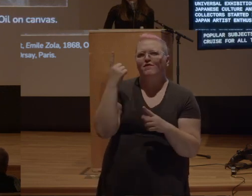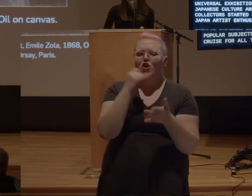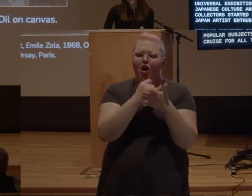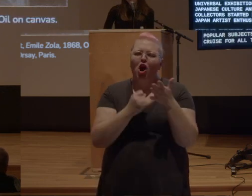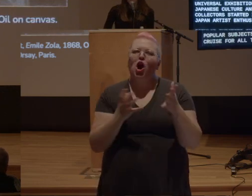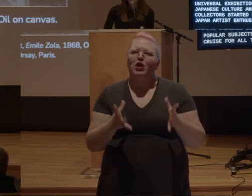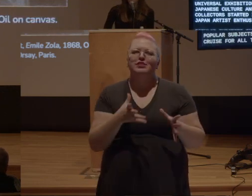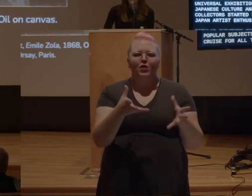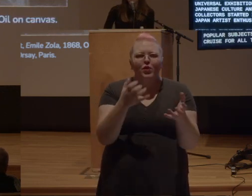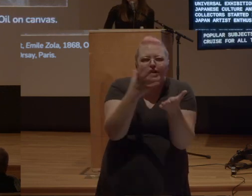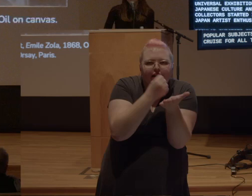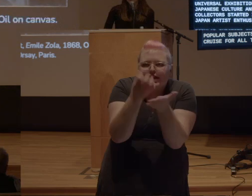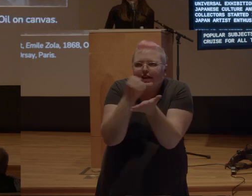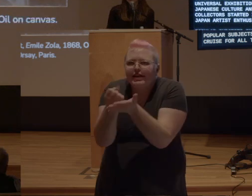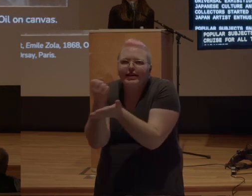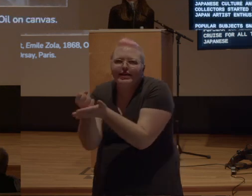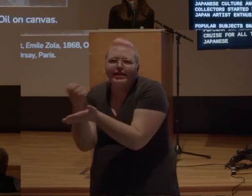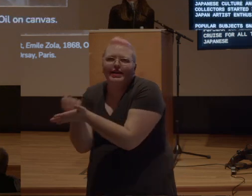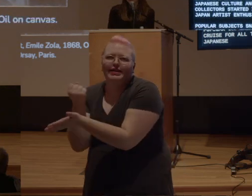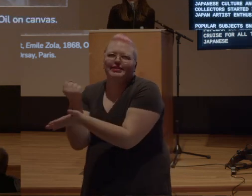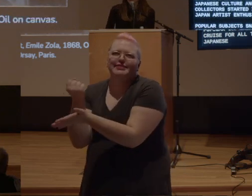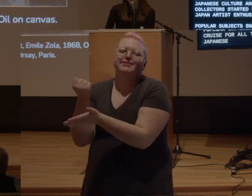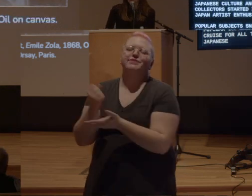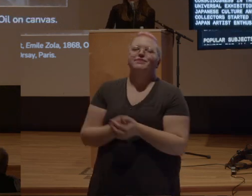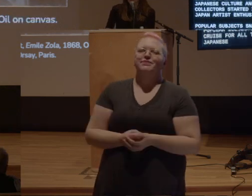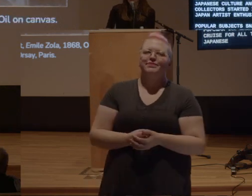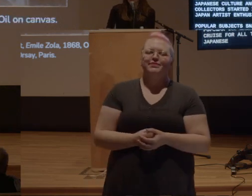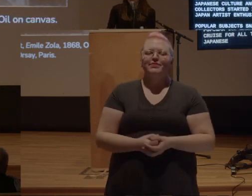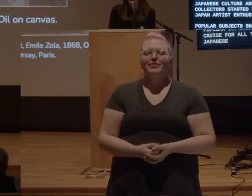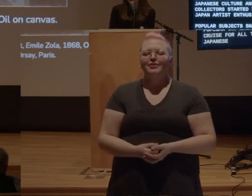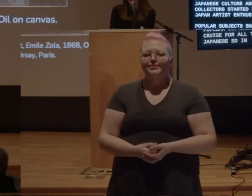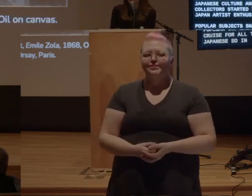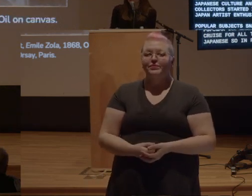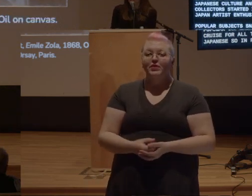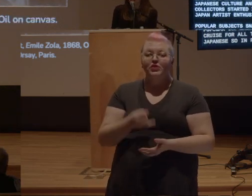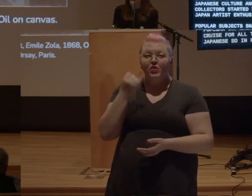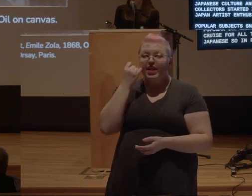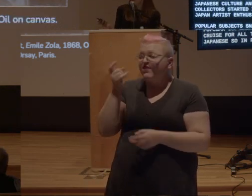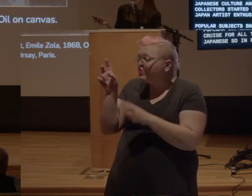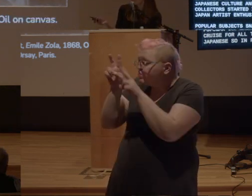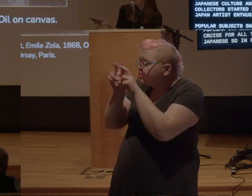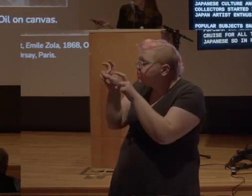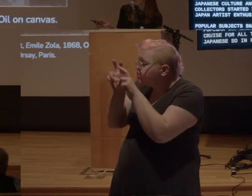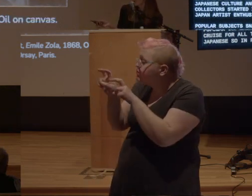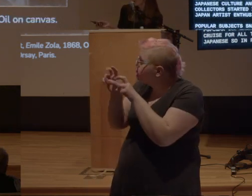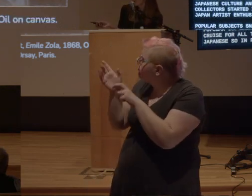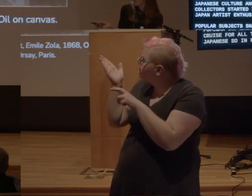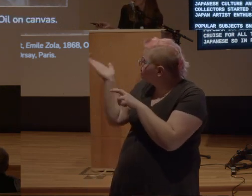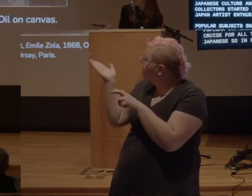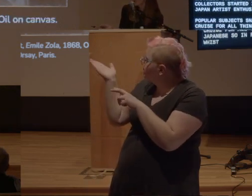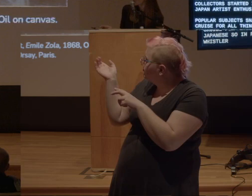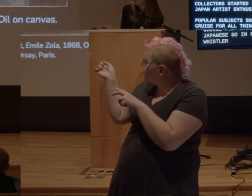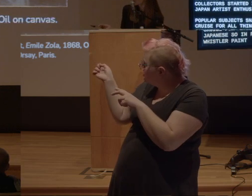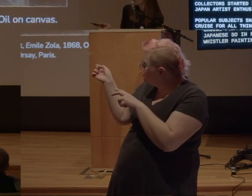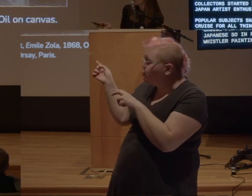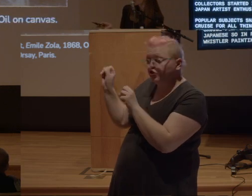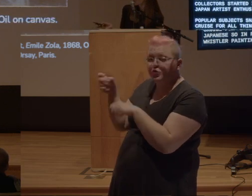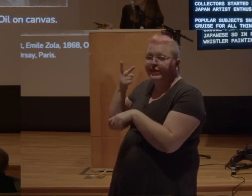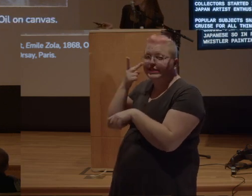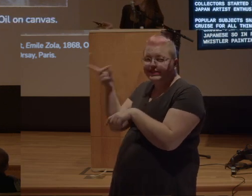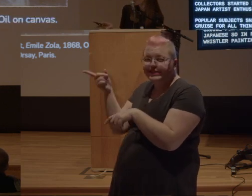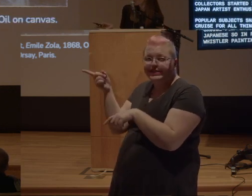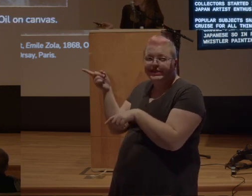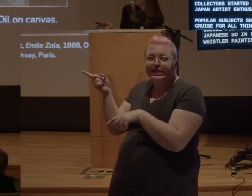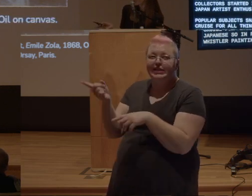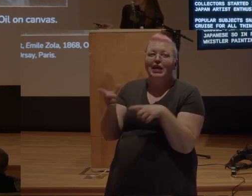Japanese, which is known as Japonisme. So in fact, if you look closely at the Whistler painting and the prints on